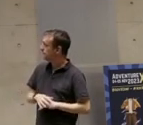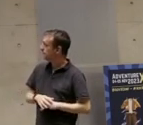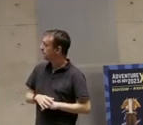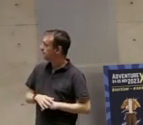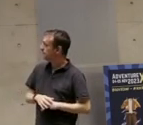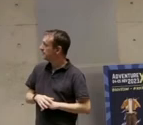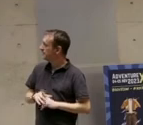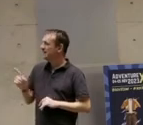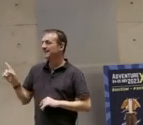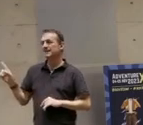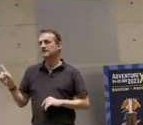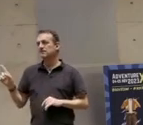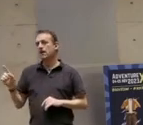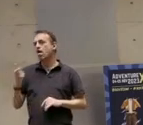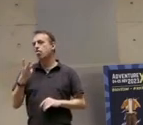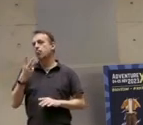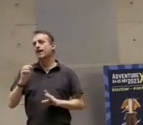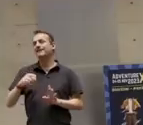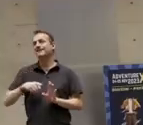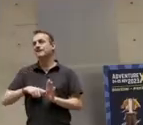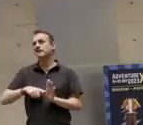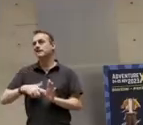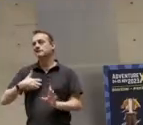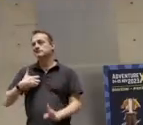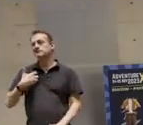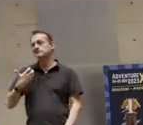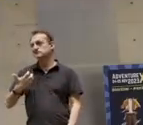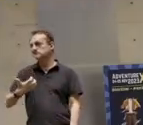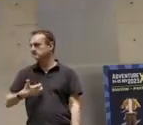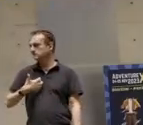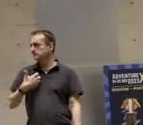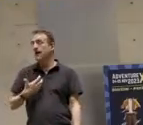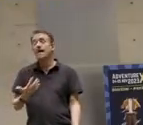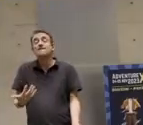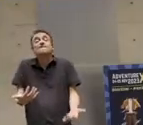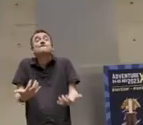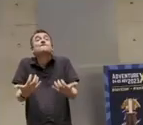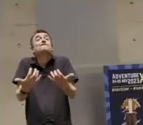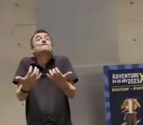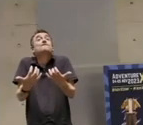this has irritated me for 30 years. Finally, I can sort it out.